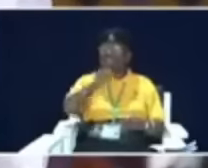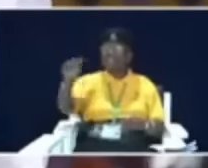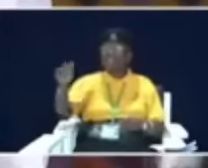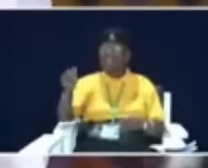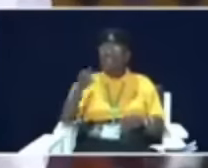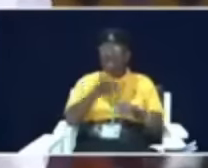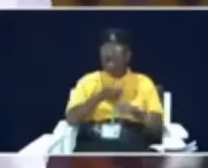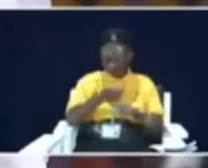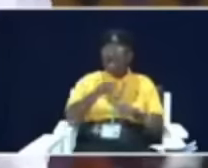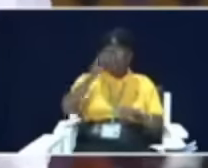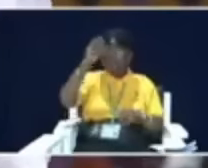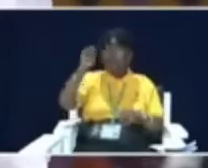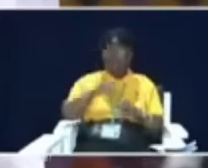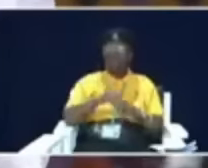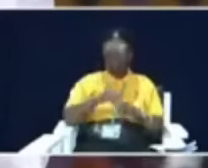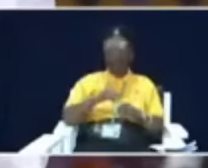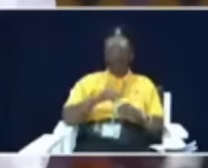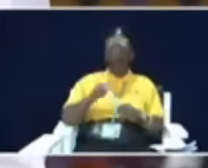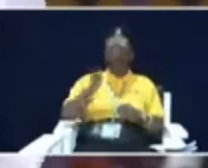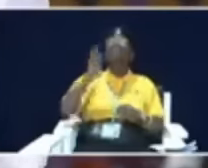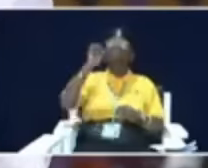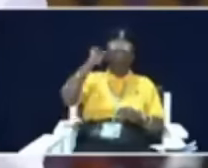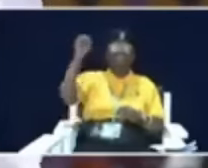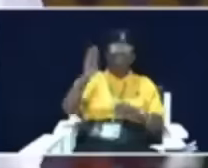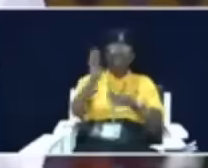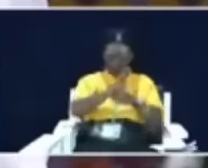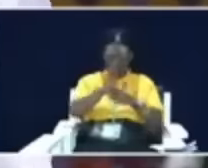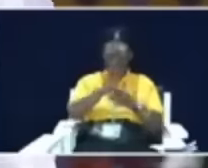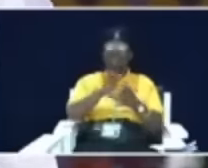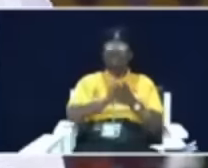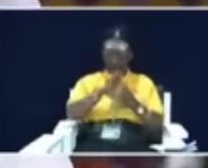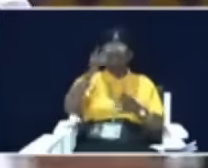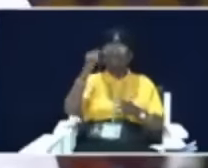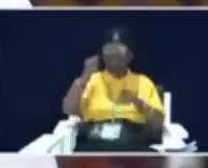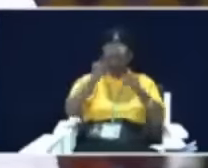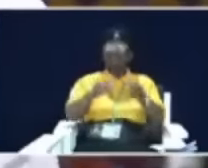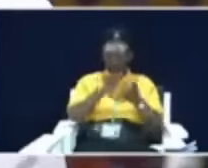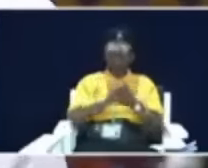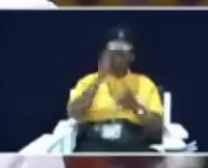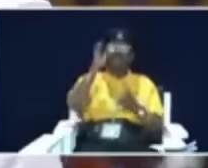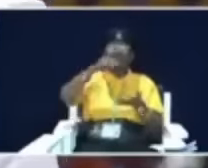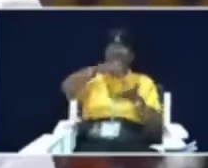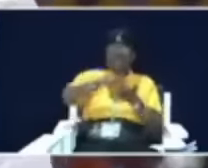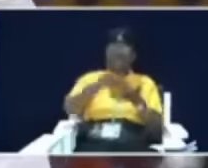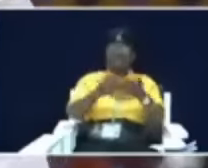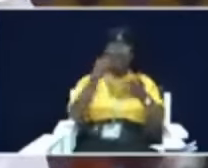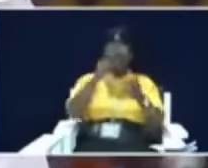diligent in his business, that's the fellow who is going to stand before kings."